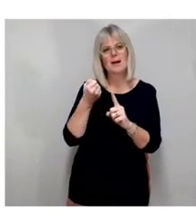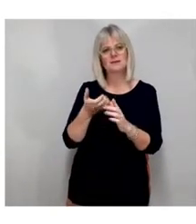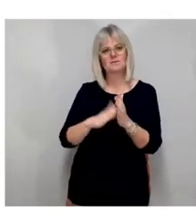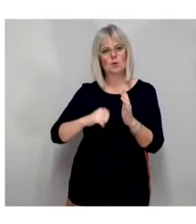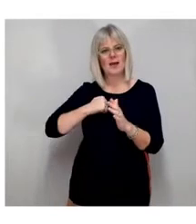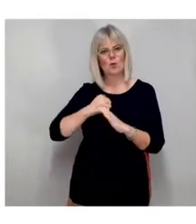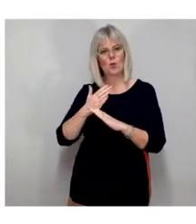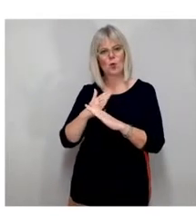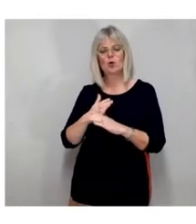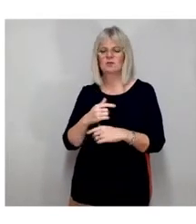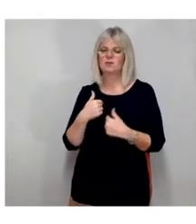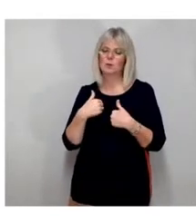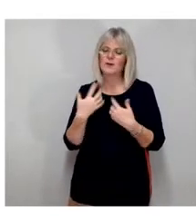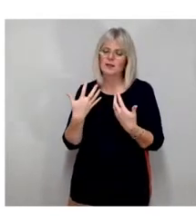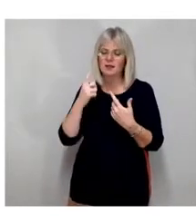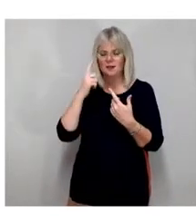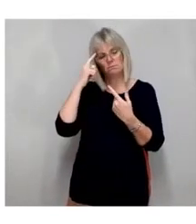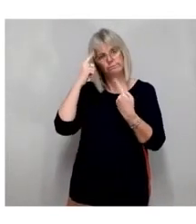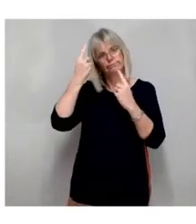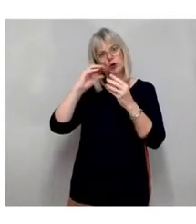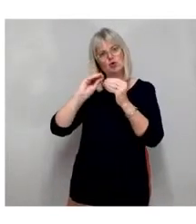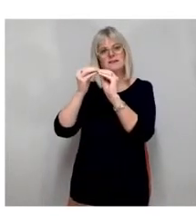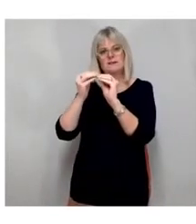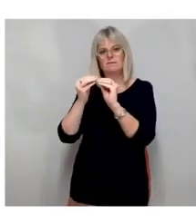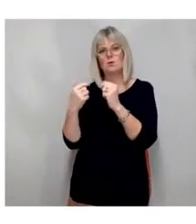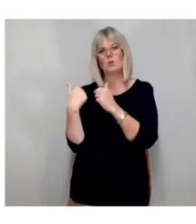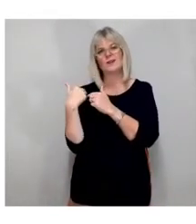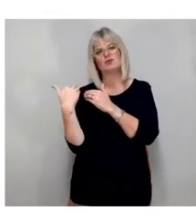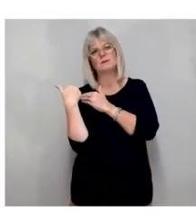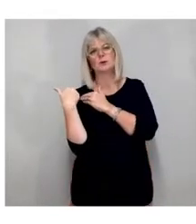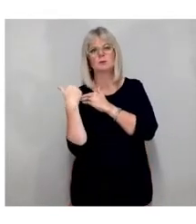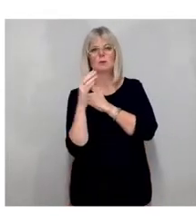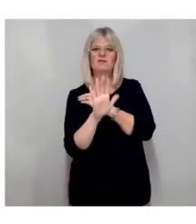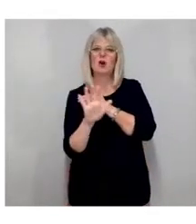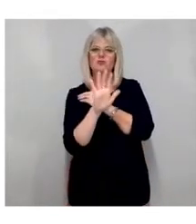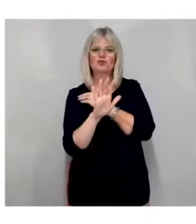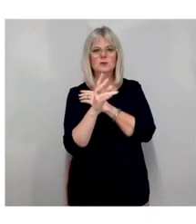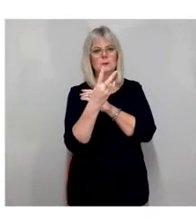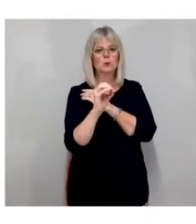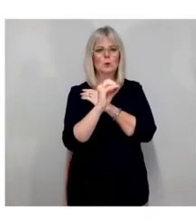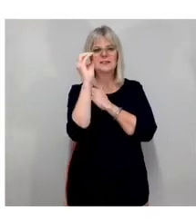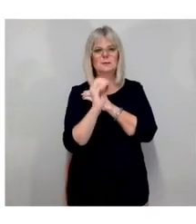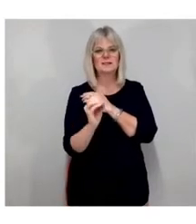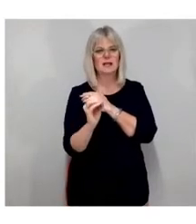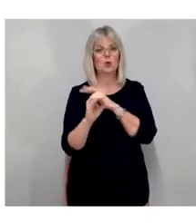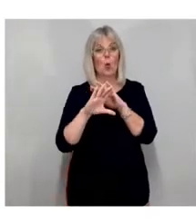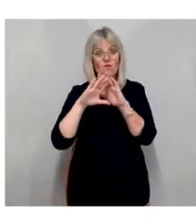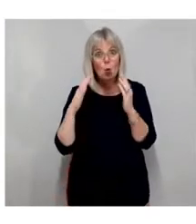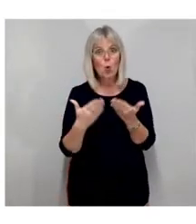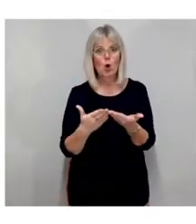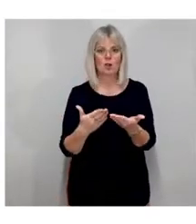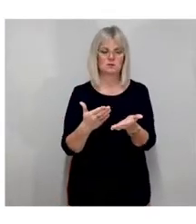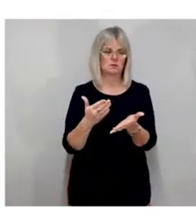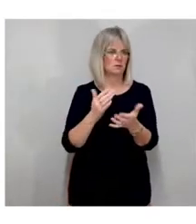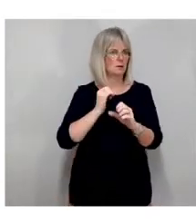media businesses, responsible for 1 in 5, 1 in 6 of the world's commercial messages. And that obviously has a big impact on